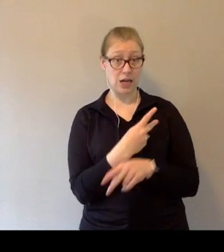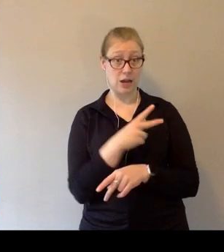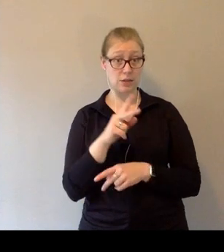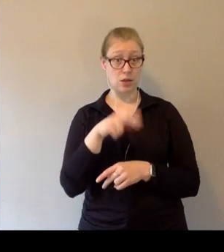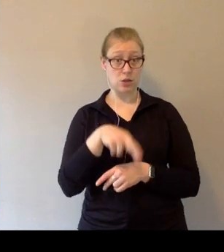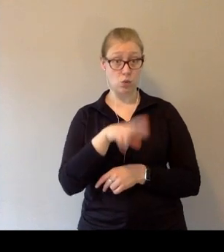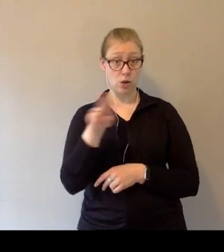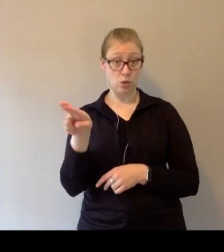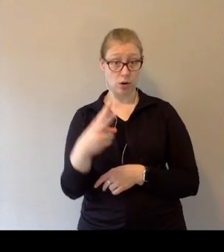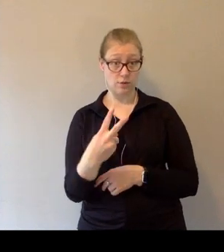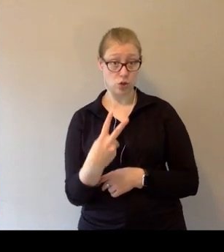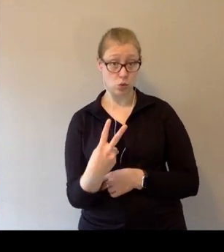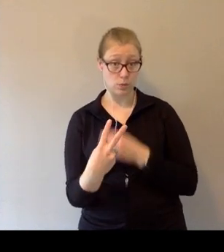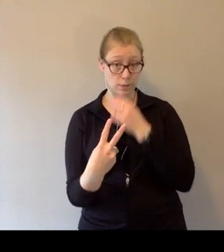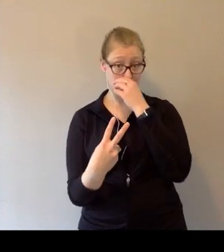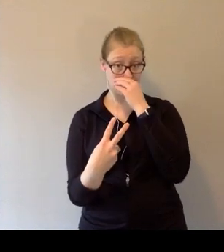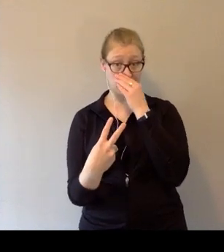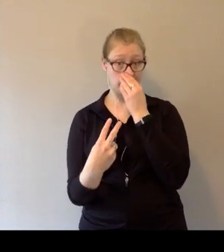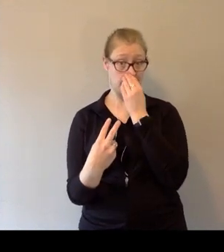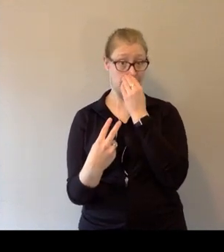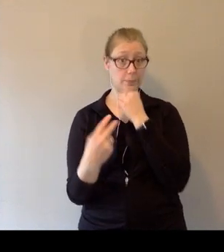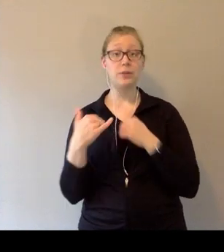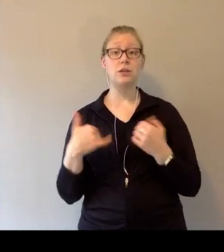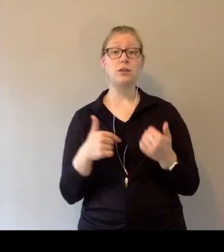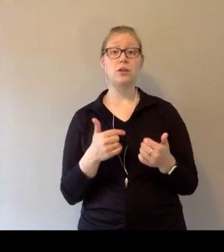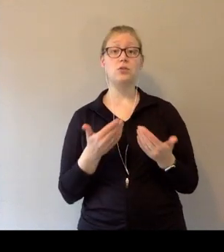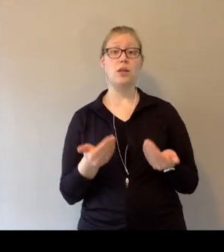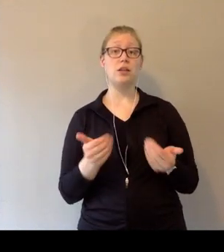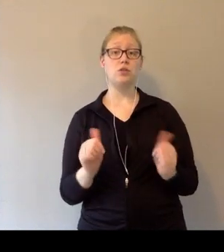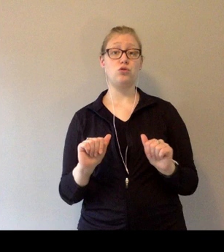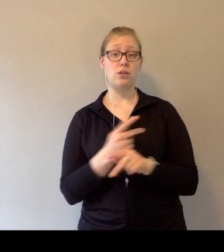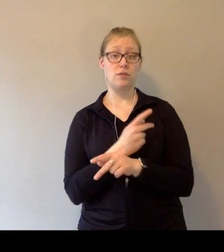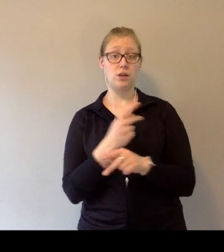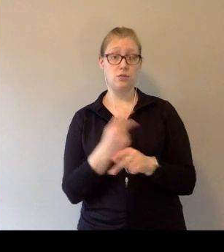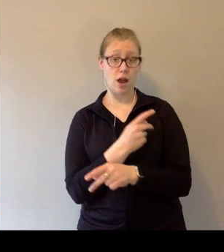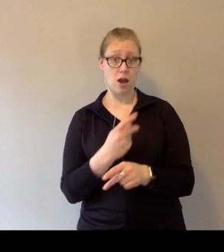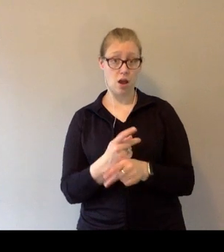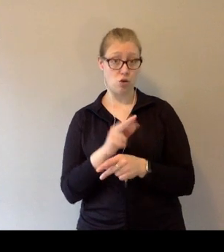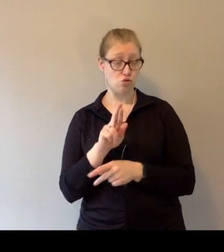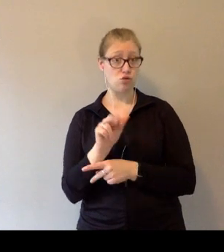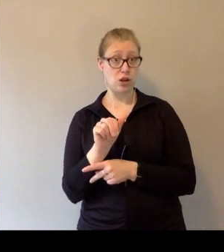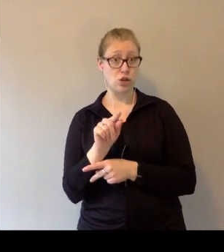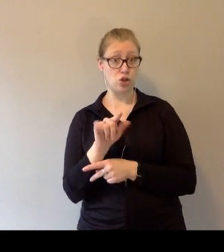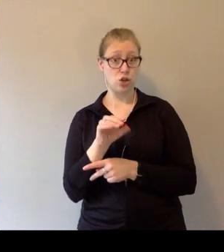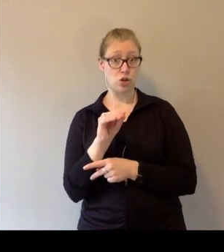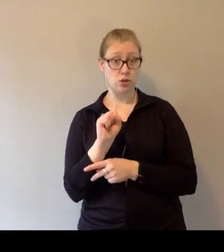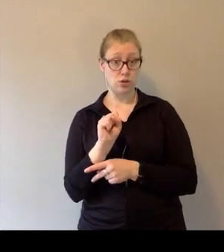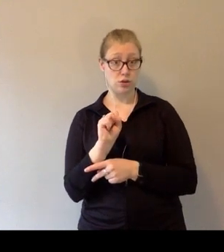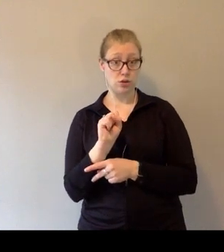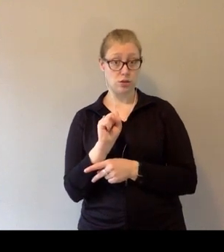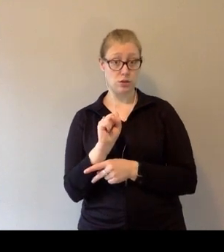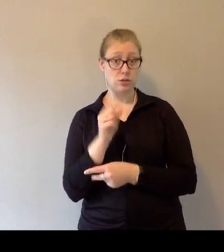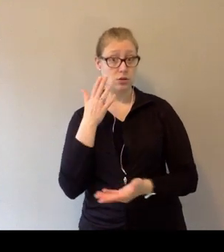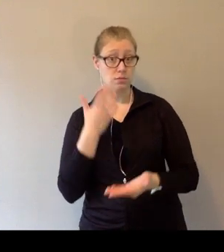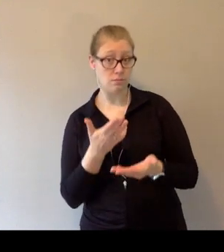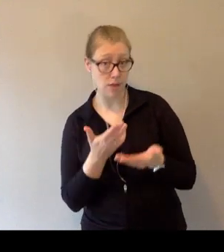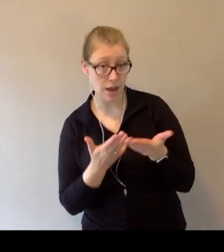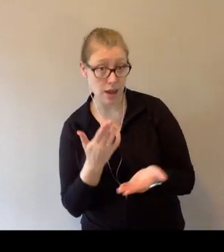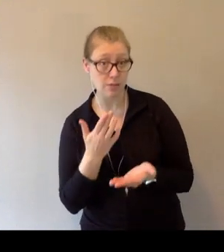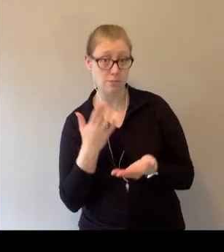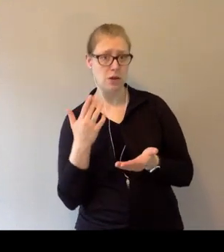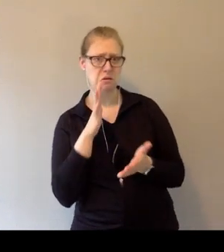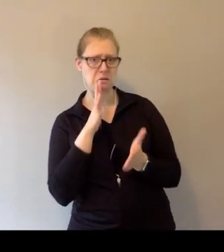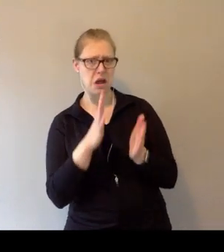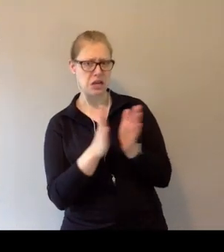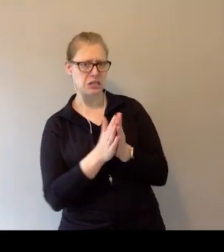And so let's see if we can calculate these ratios that we're interested in. And so we might ask for what's the sine, and I guess